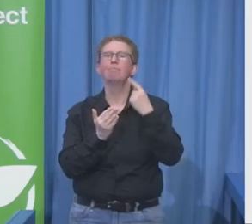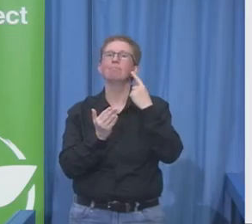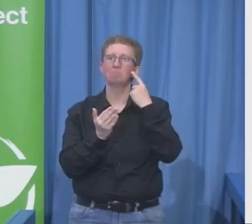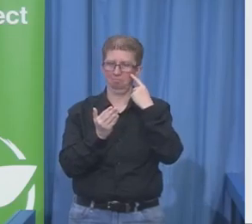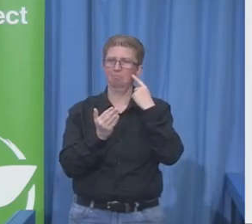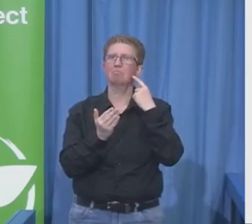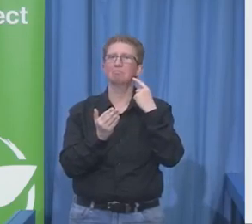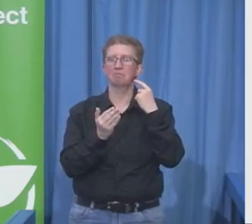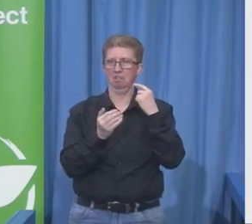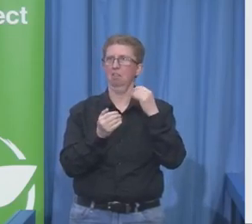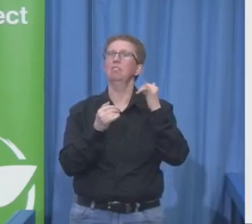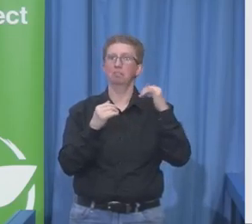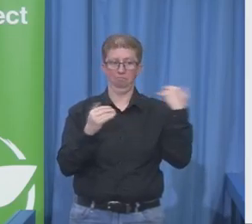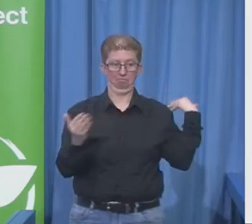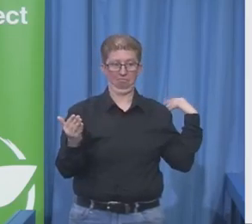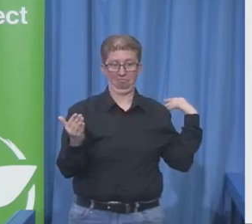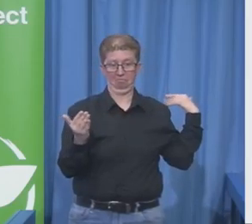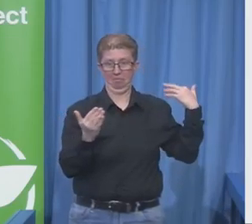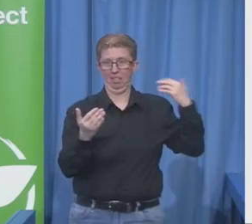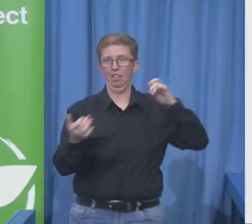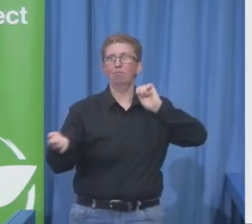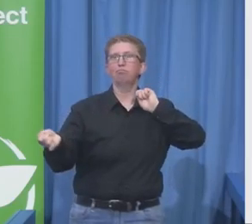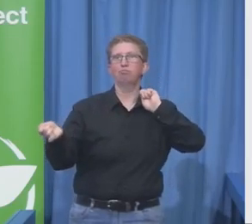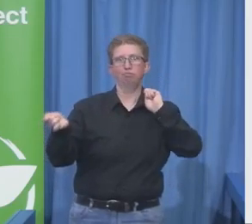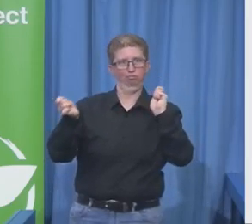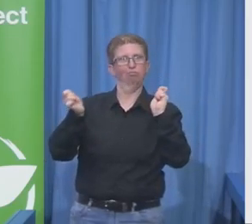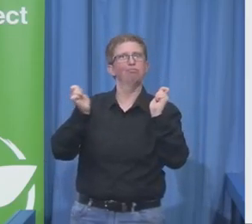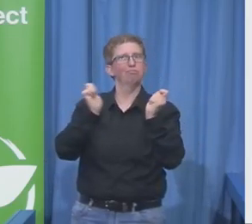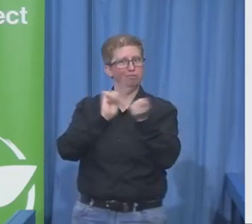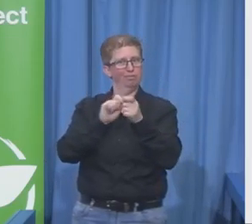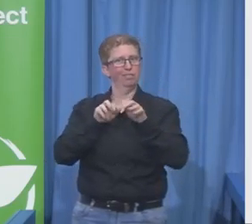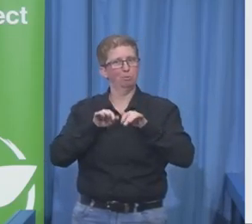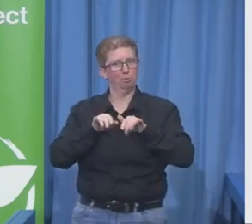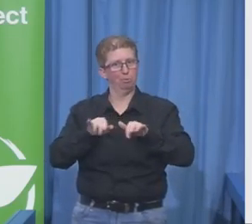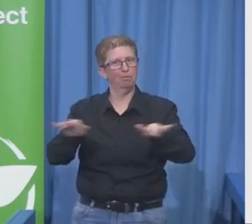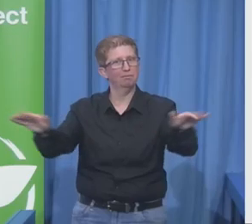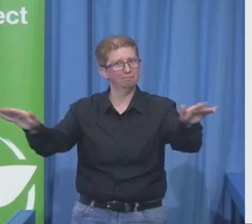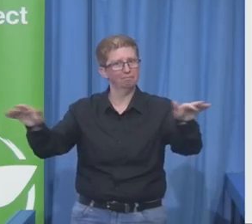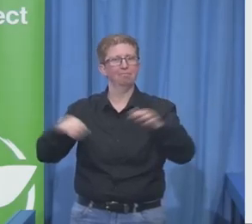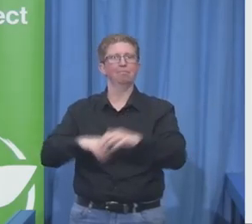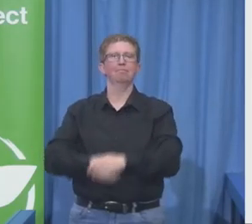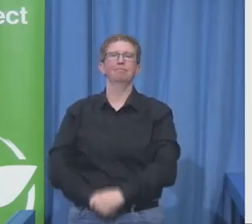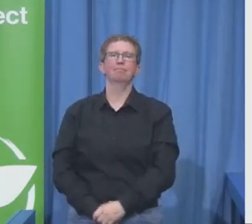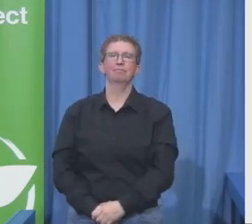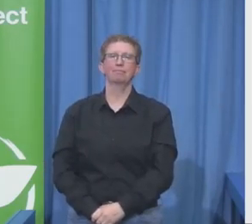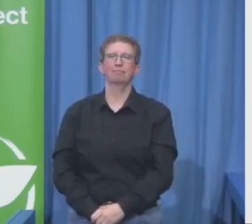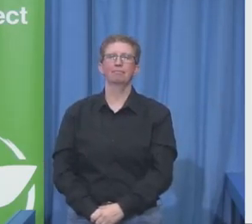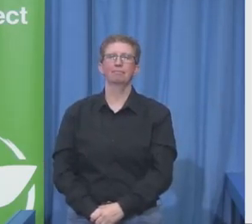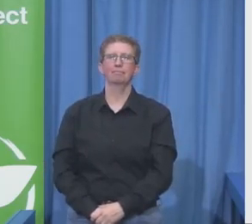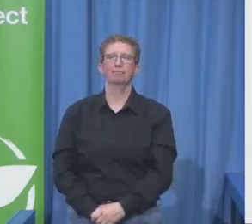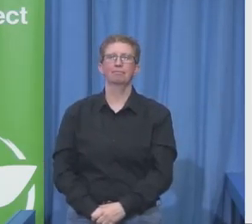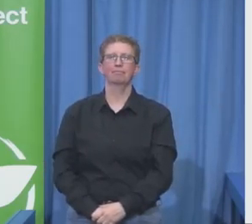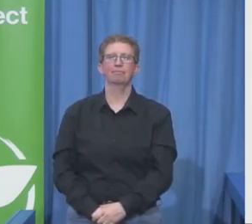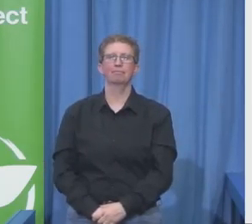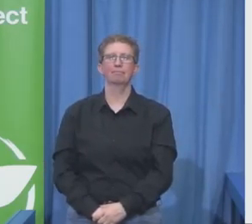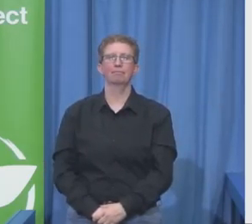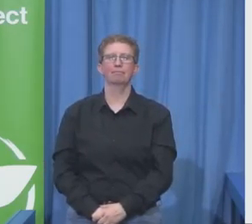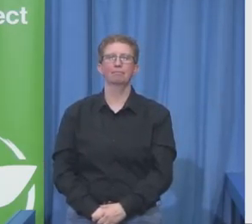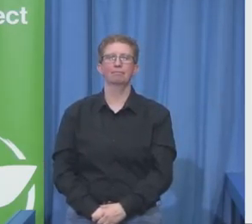would like to talk about is this CREATE framework that we have. It's a busy slide. CREATE is an